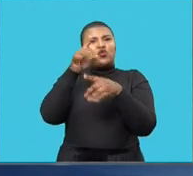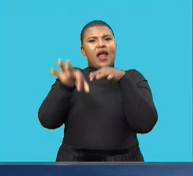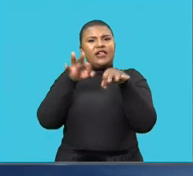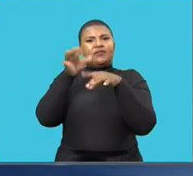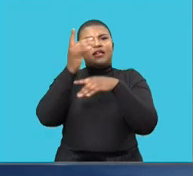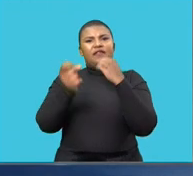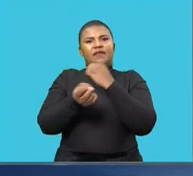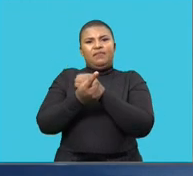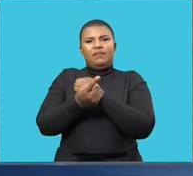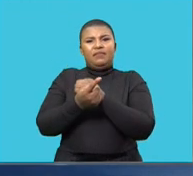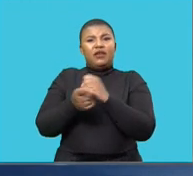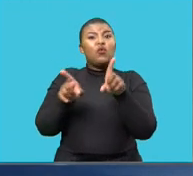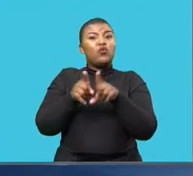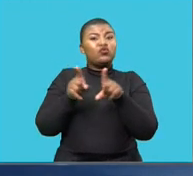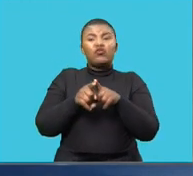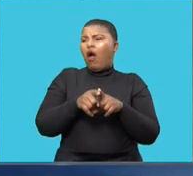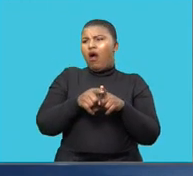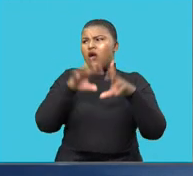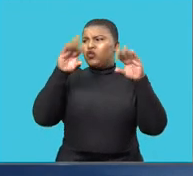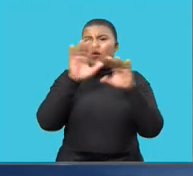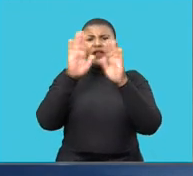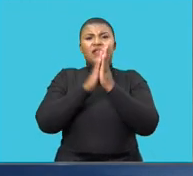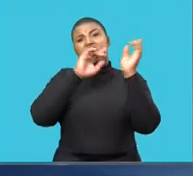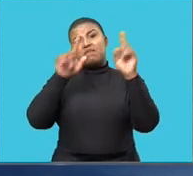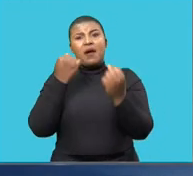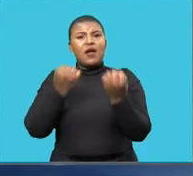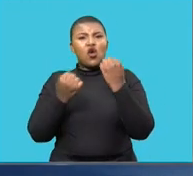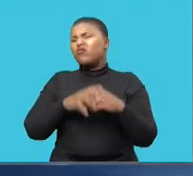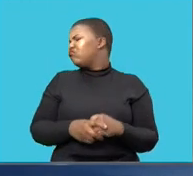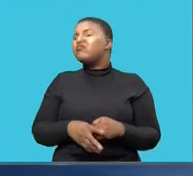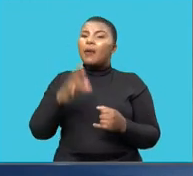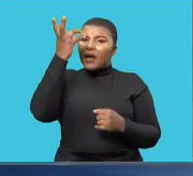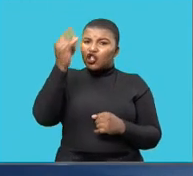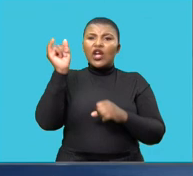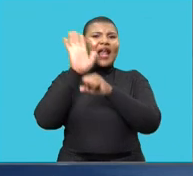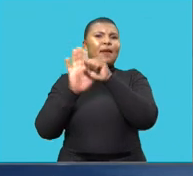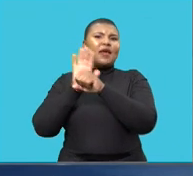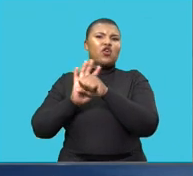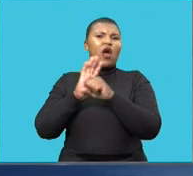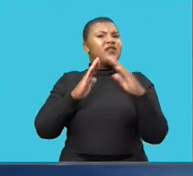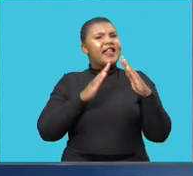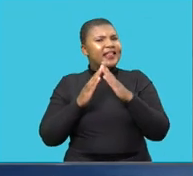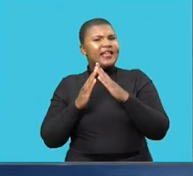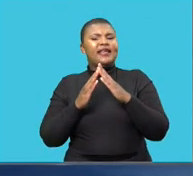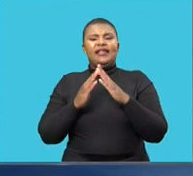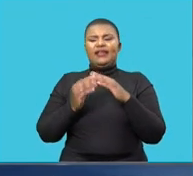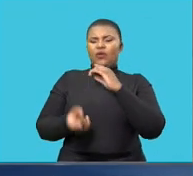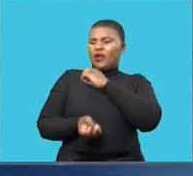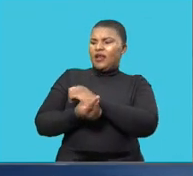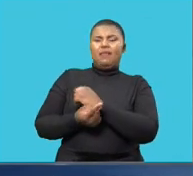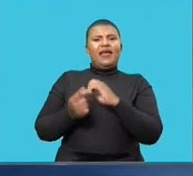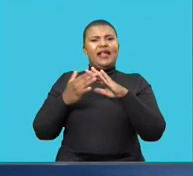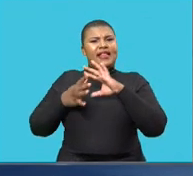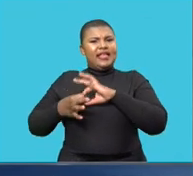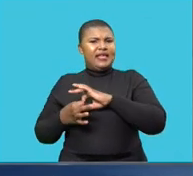isimo sakho futhi abapheleli lapho ukuthi bakupreparele kuye court ba checka ne background endlini ukuthi endlini kuphilwa njani